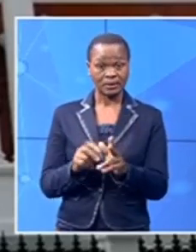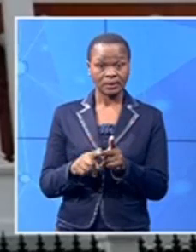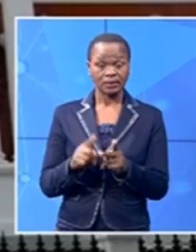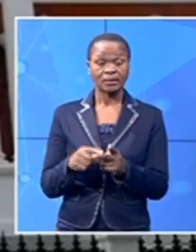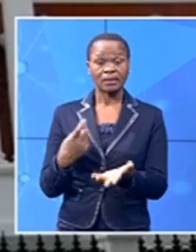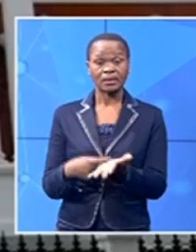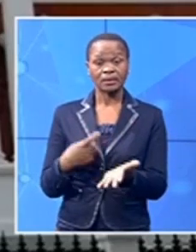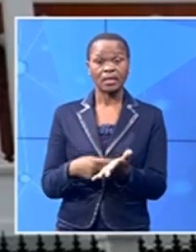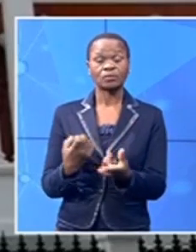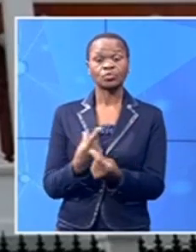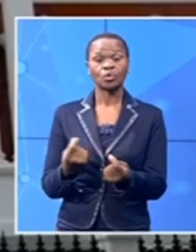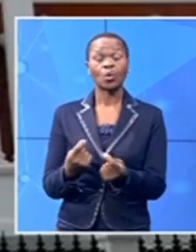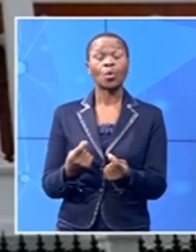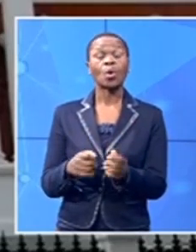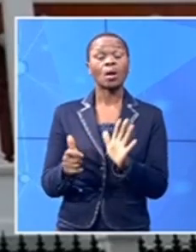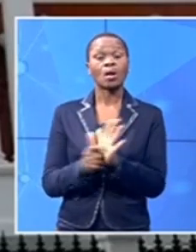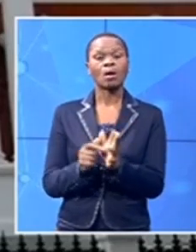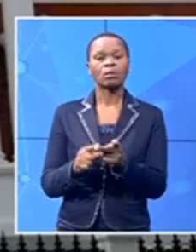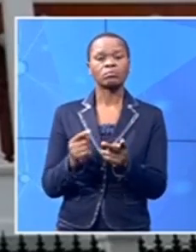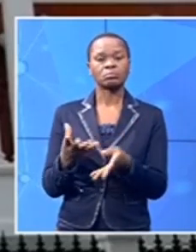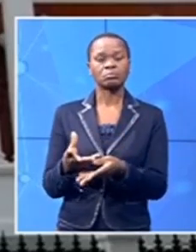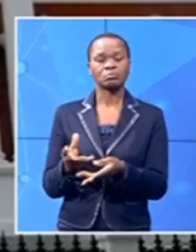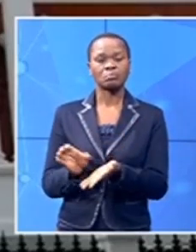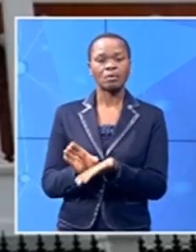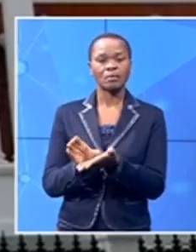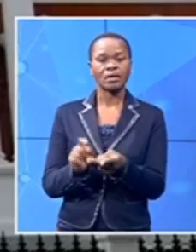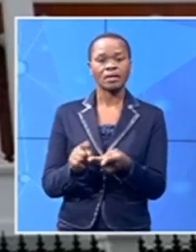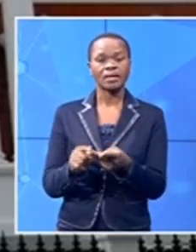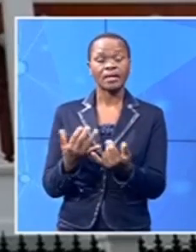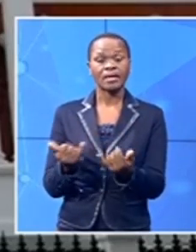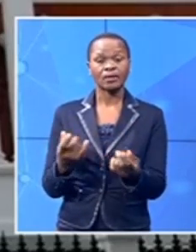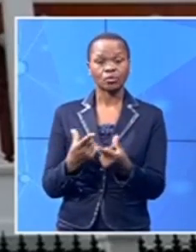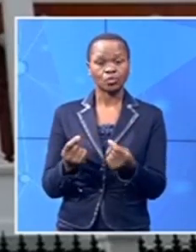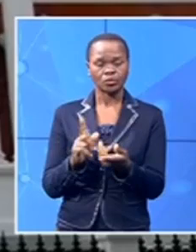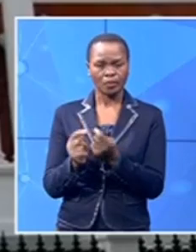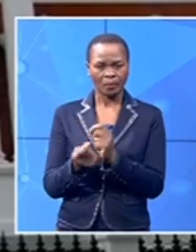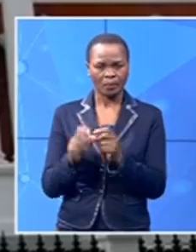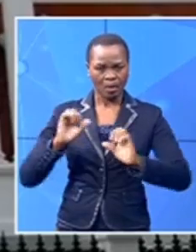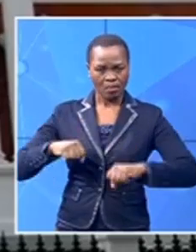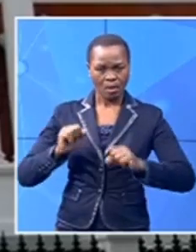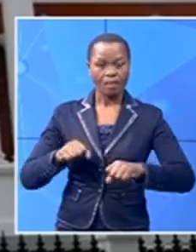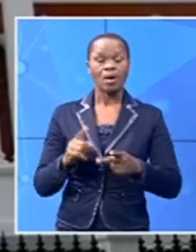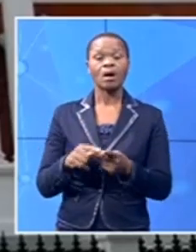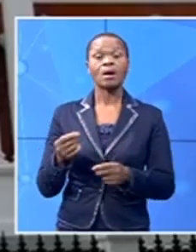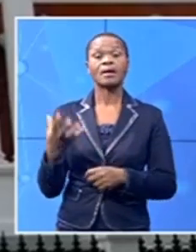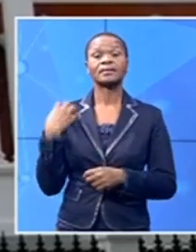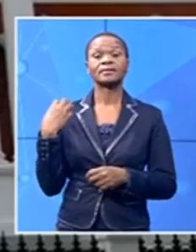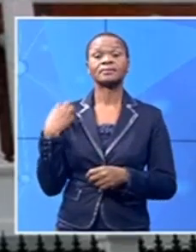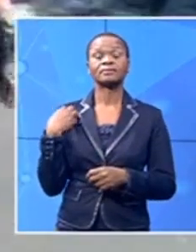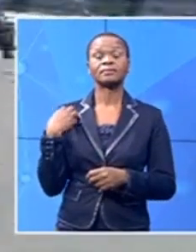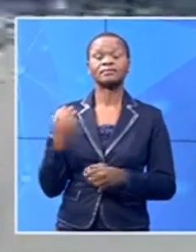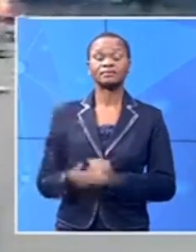restorative justice or alternative measures such as admission of guilty, diversion and plea agreements as a means of finalizing